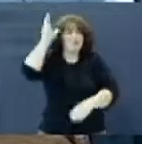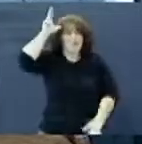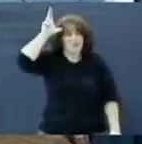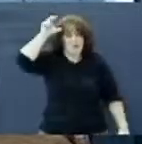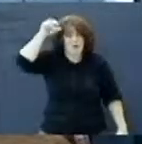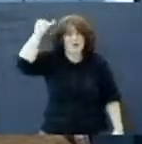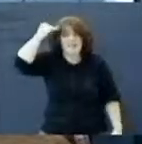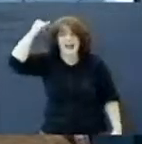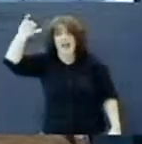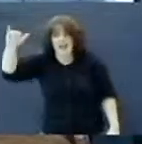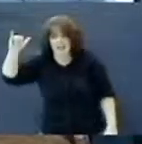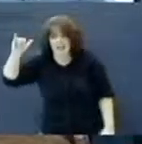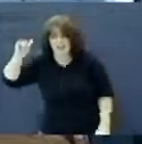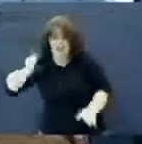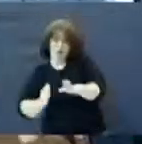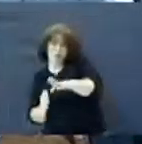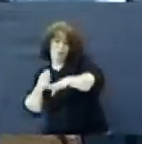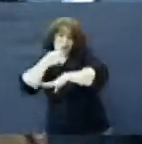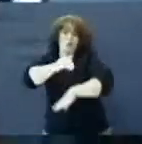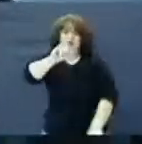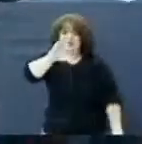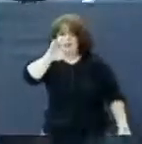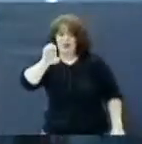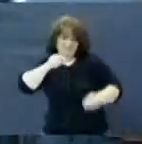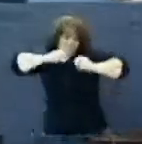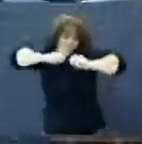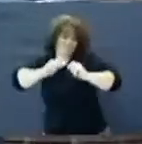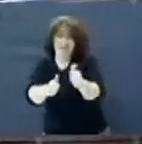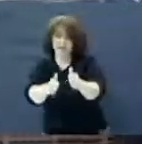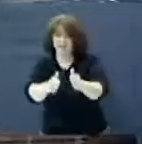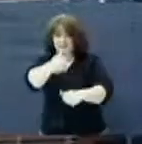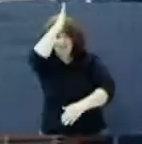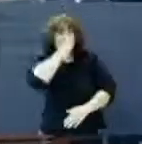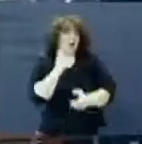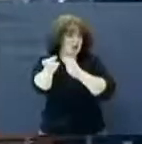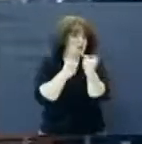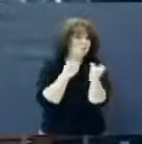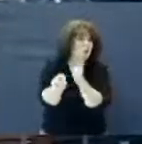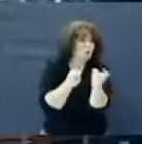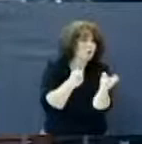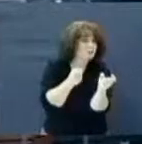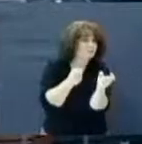across the ice because he's able to control and help you. Somebody say amen.